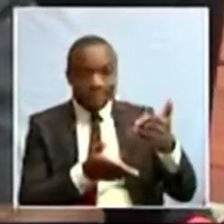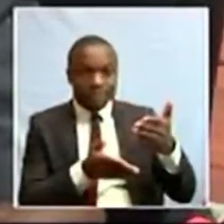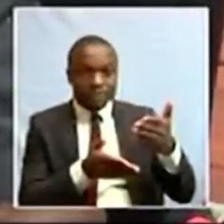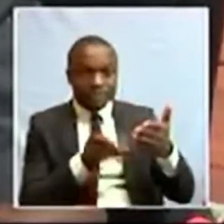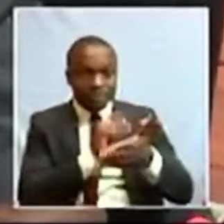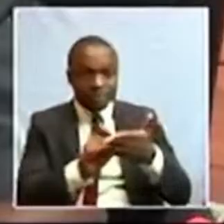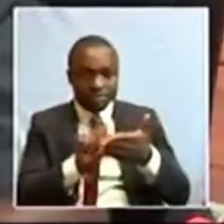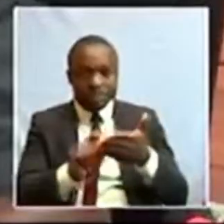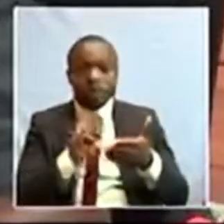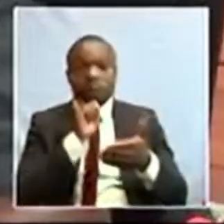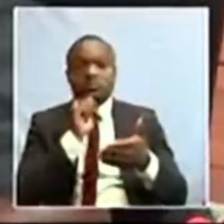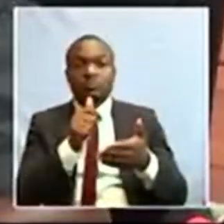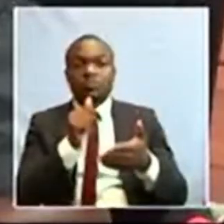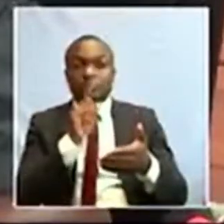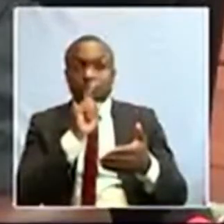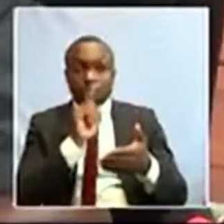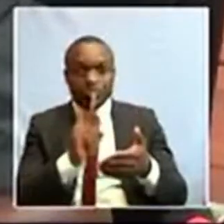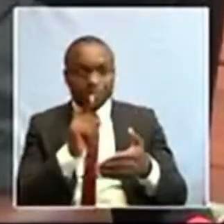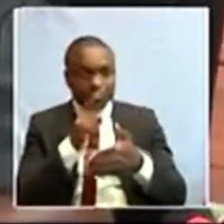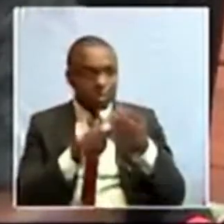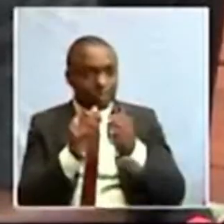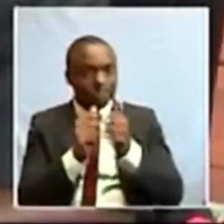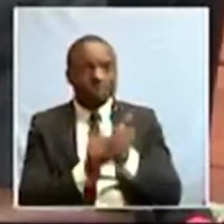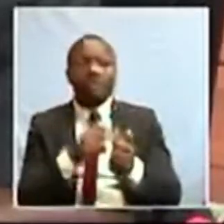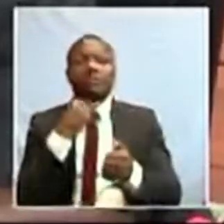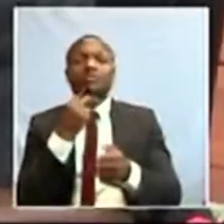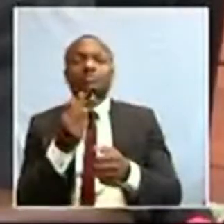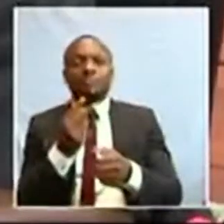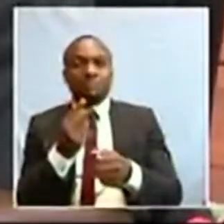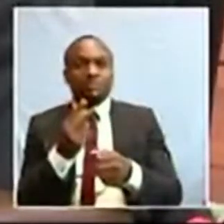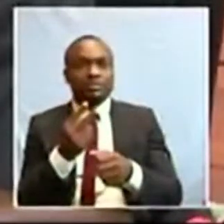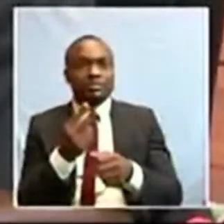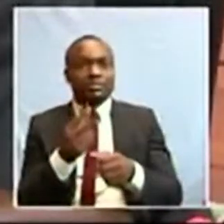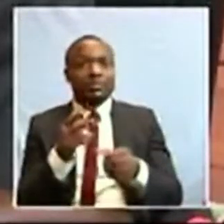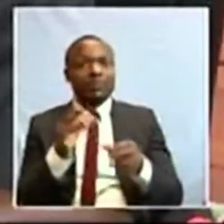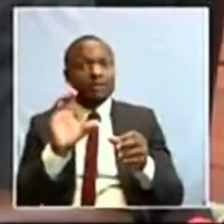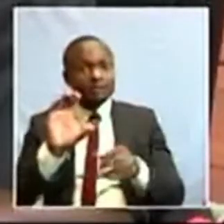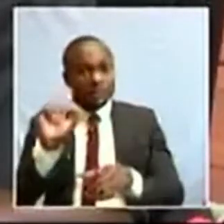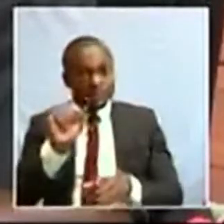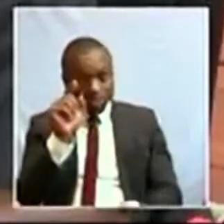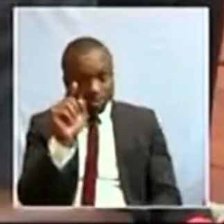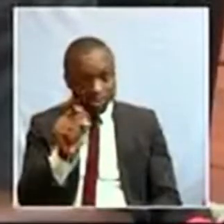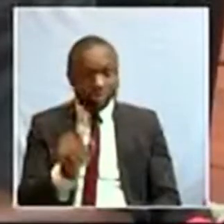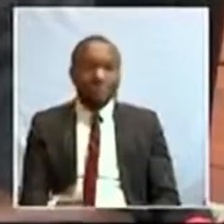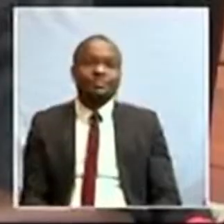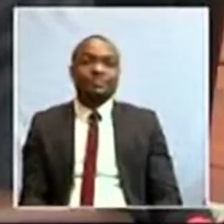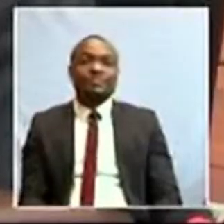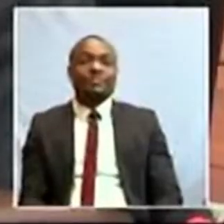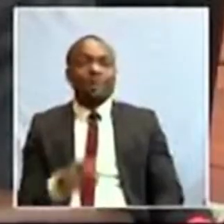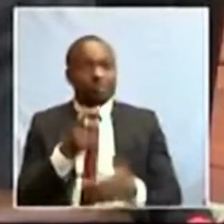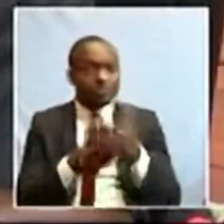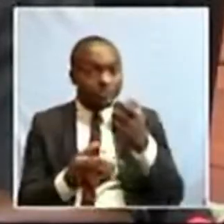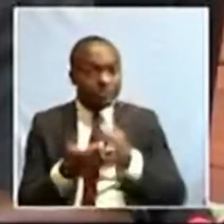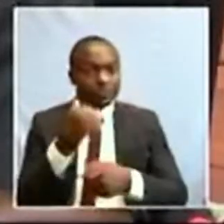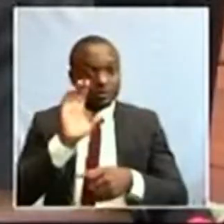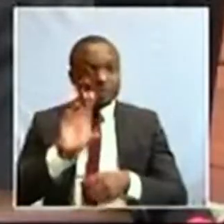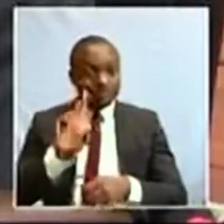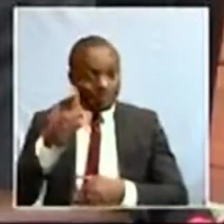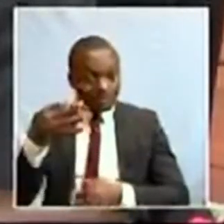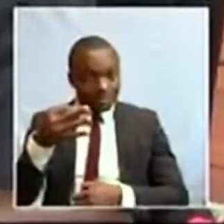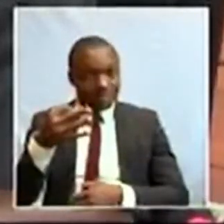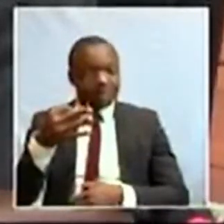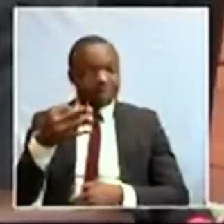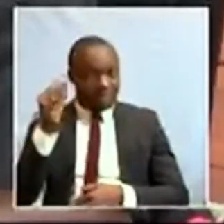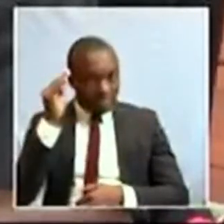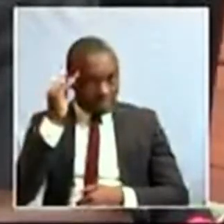verbal? So in simple terms, Chair, just to be precise, CS, even you had to consult your DF, implying